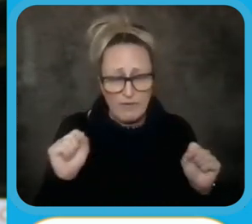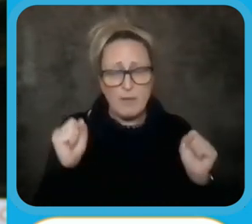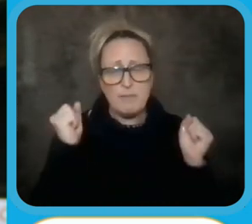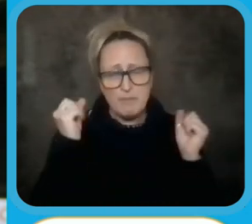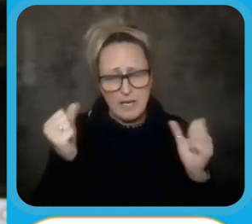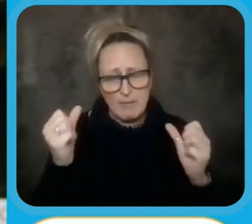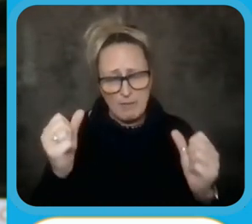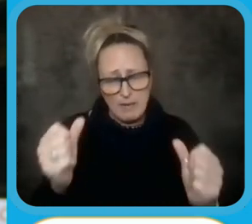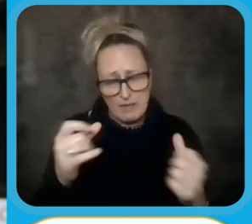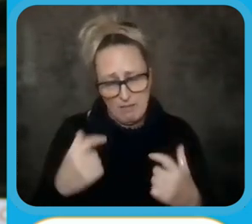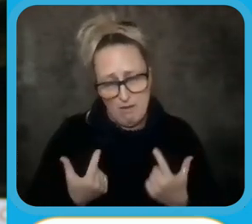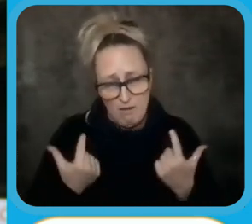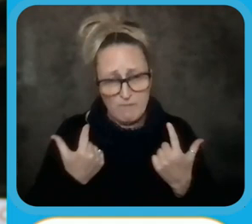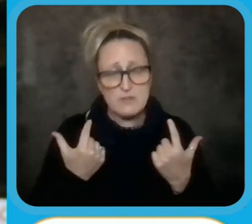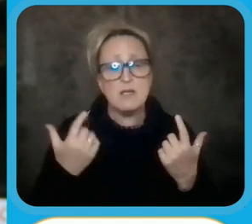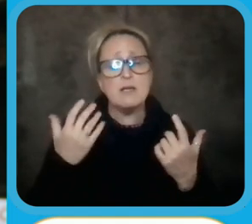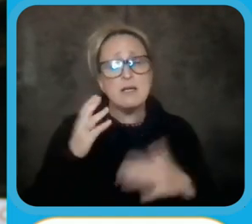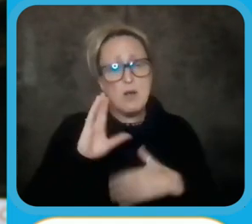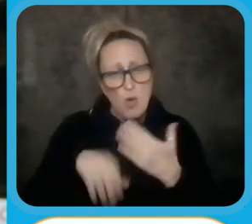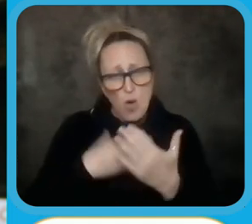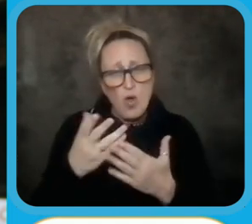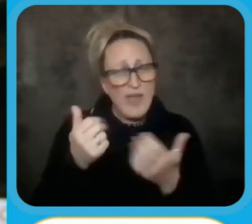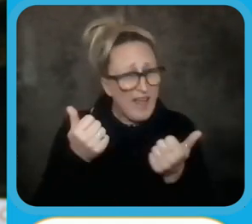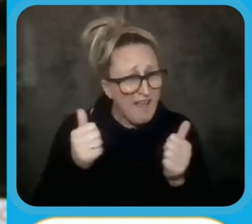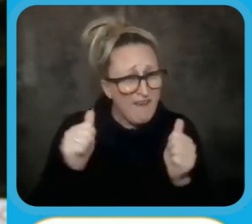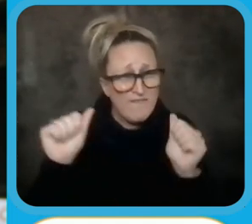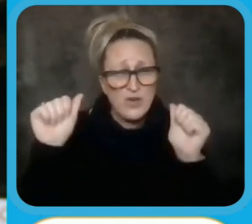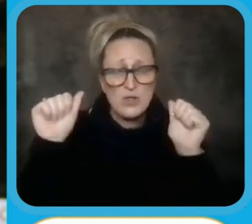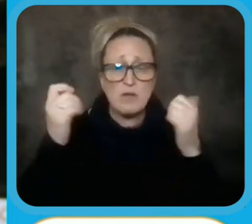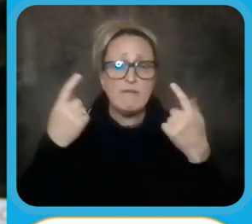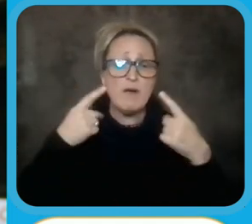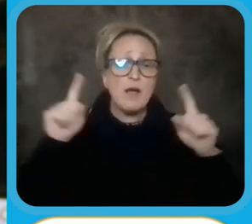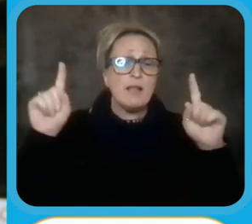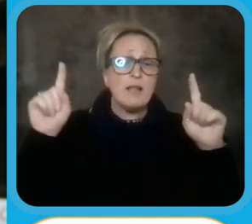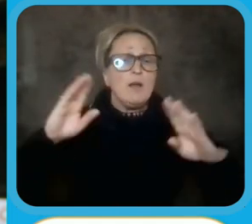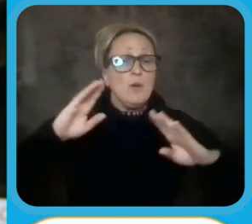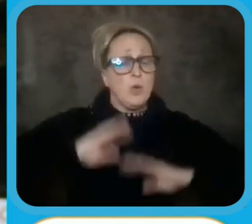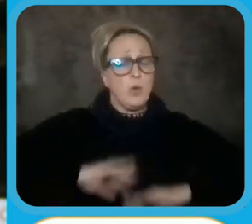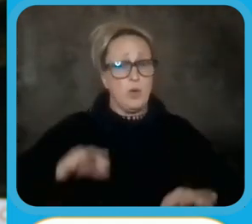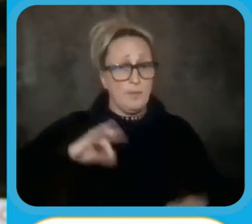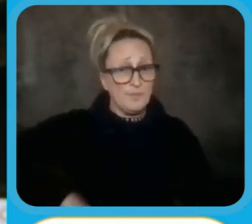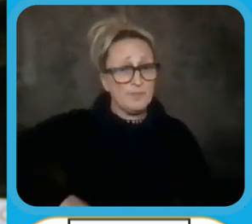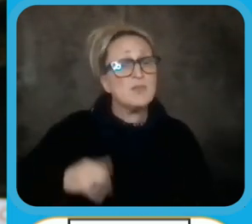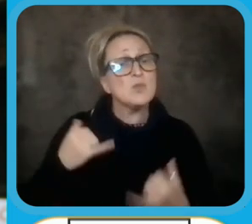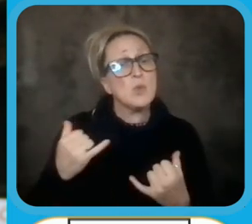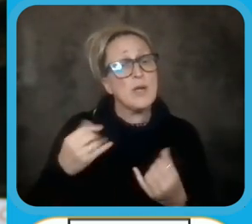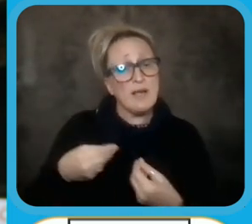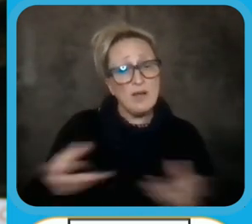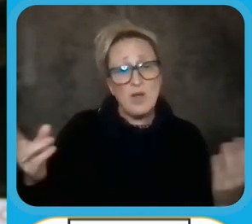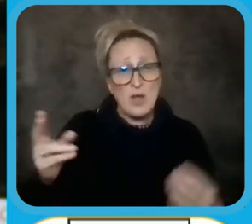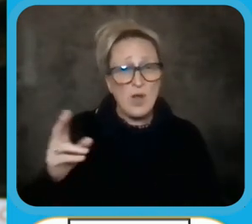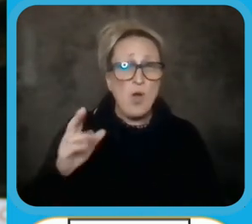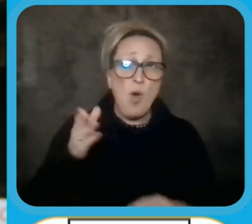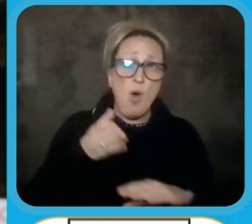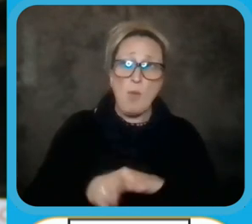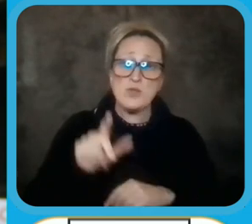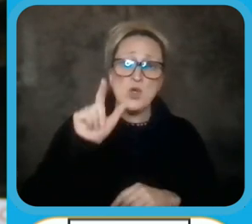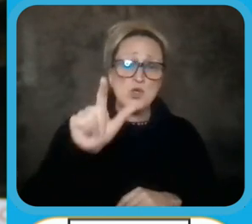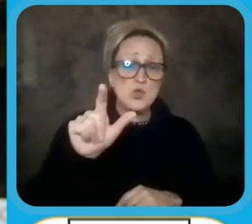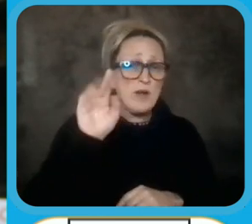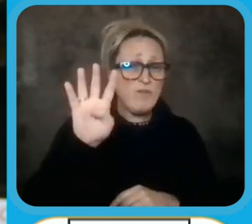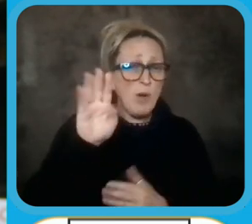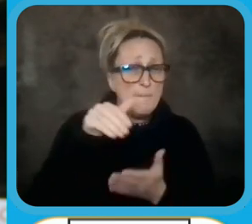lives. And now all of that effort's finally paying off. You know, to date, we've distributed north of 24